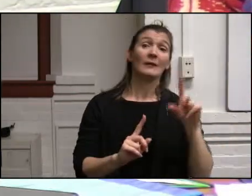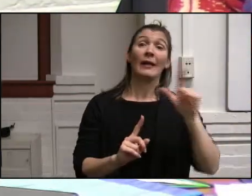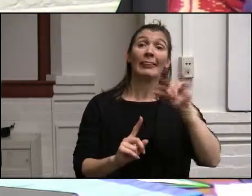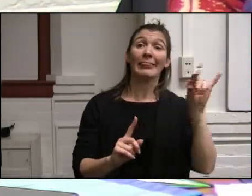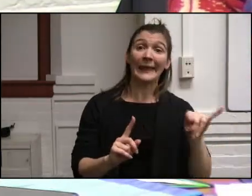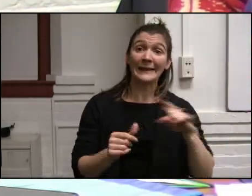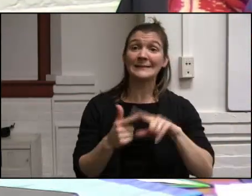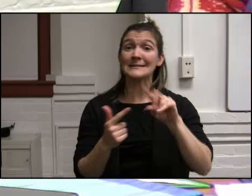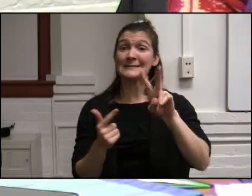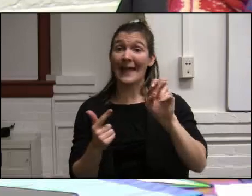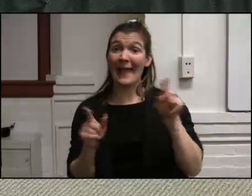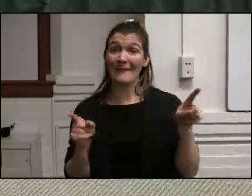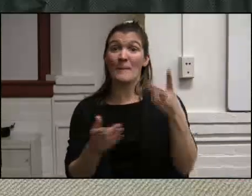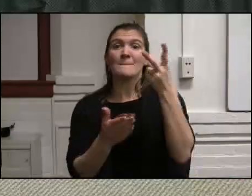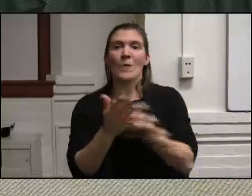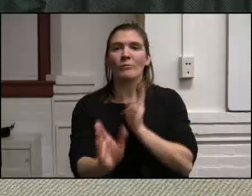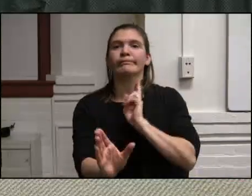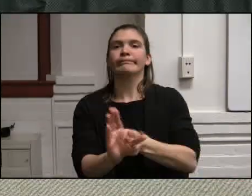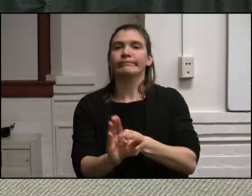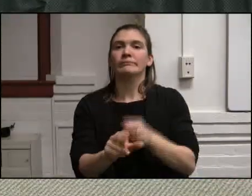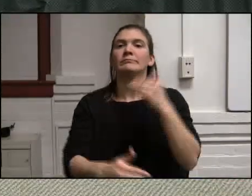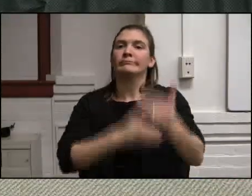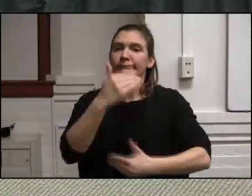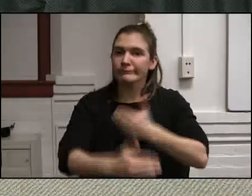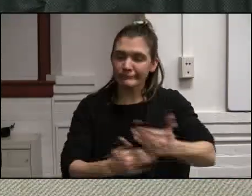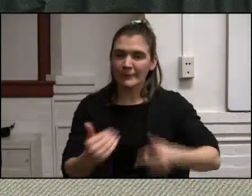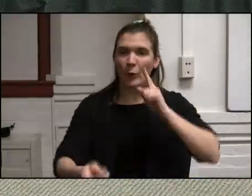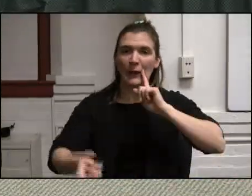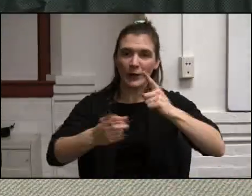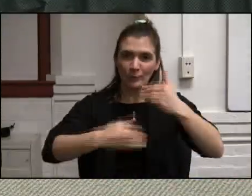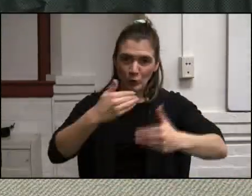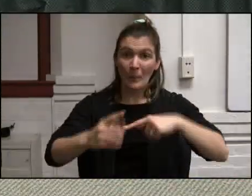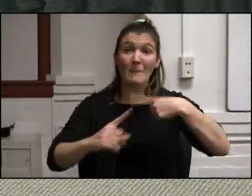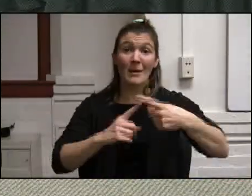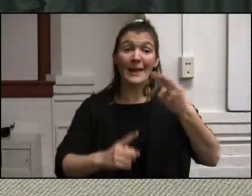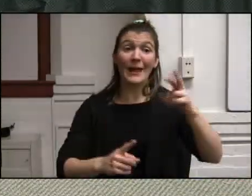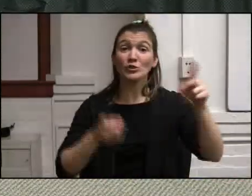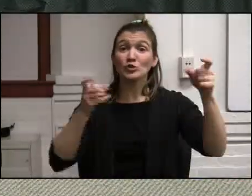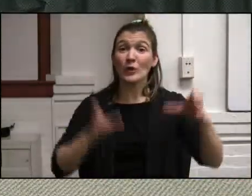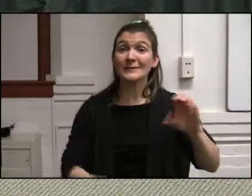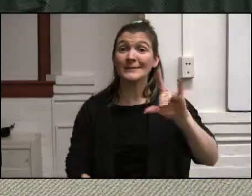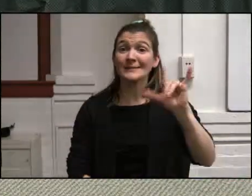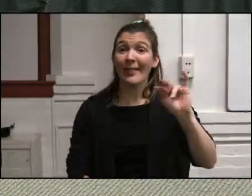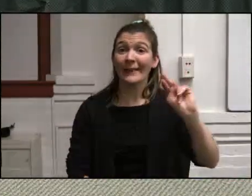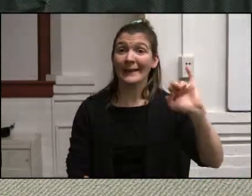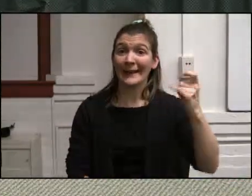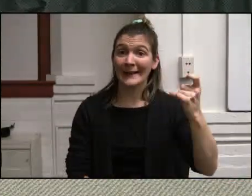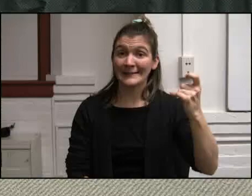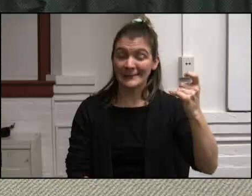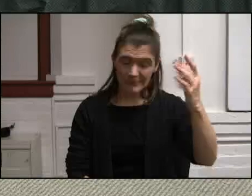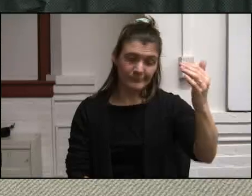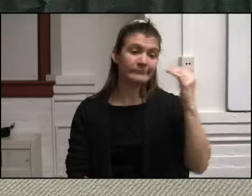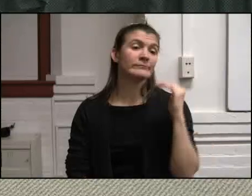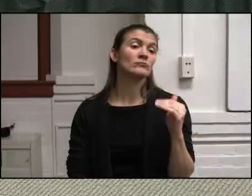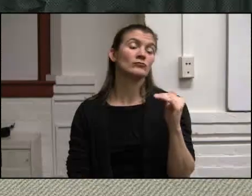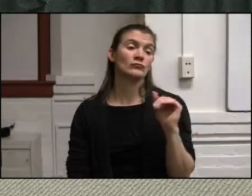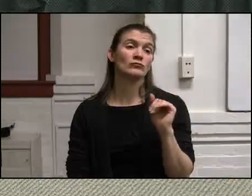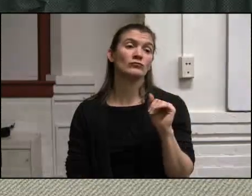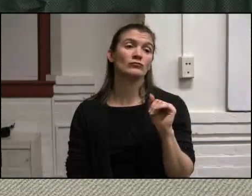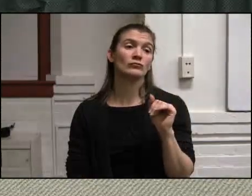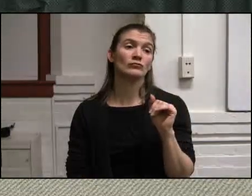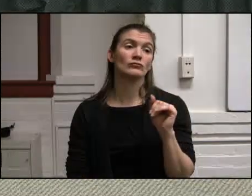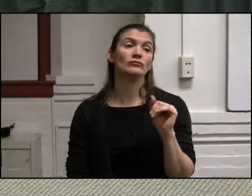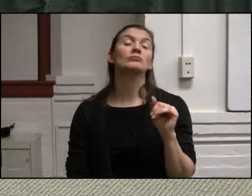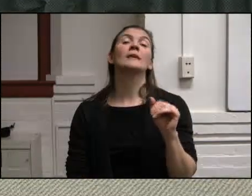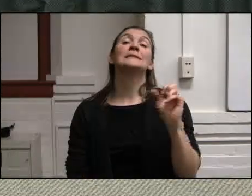McLaughlin and Dave Scholes participated in the process, along with HR Director Sally Nix and Public